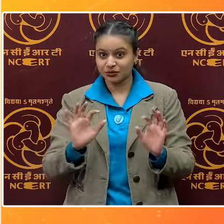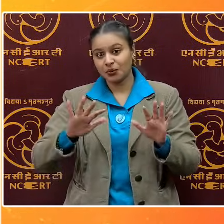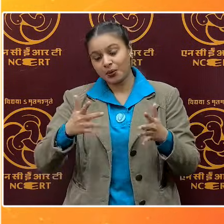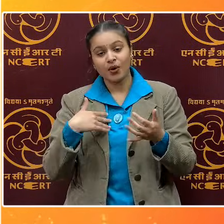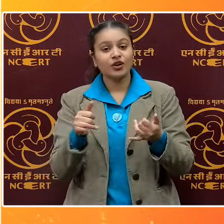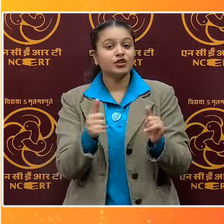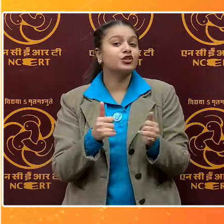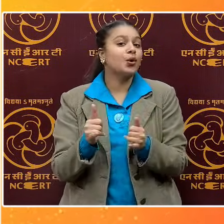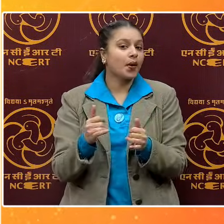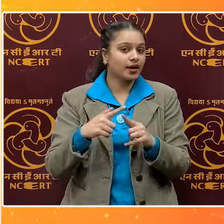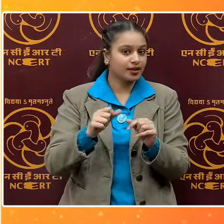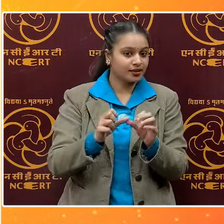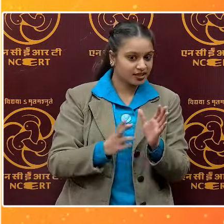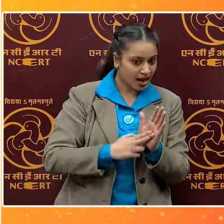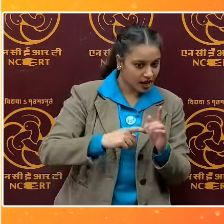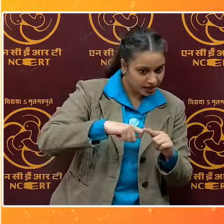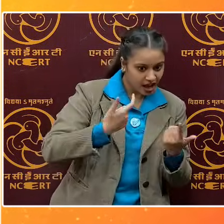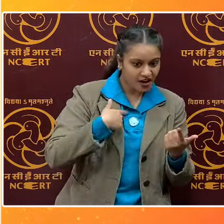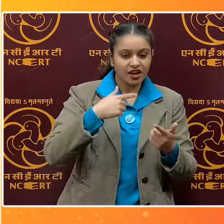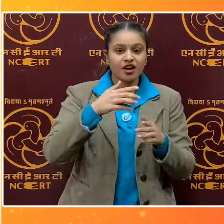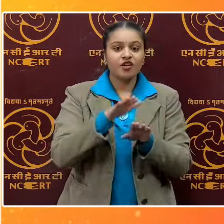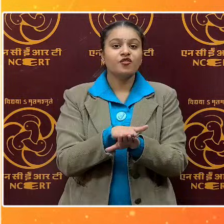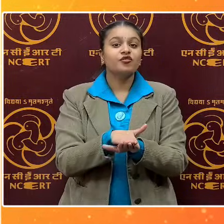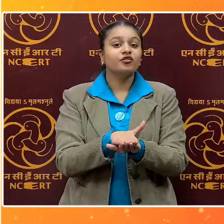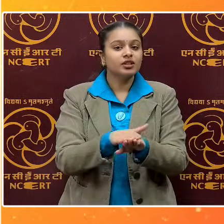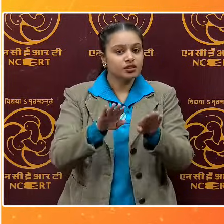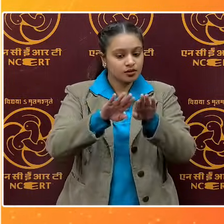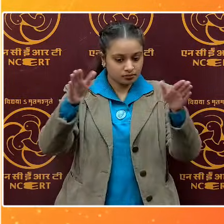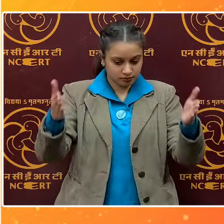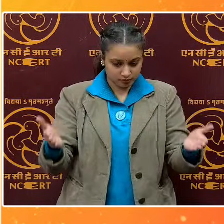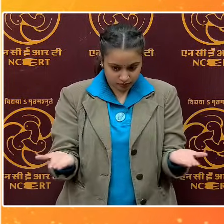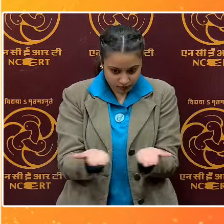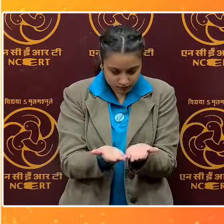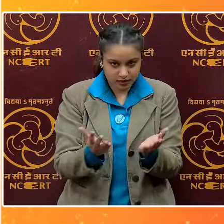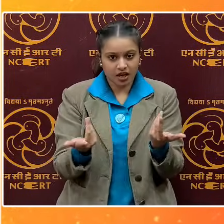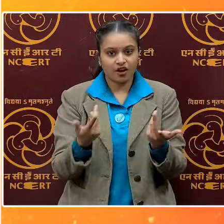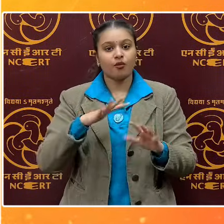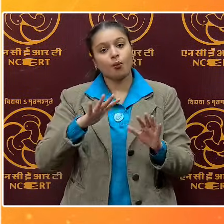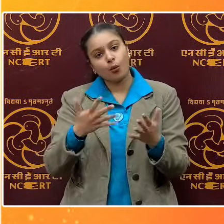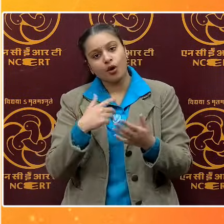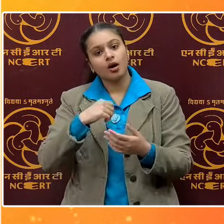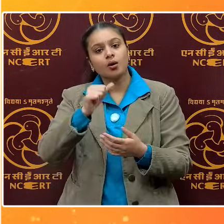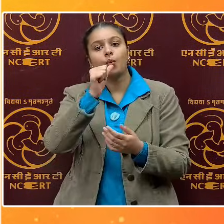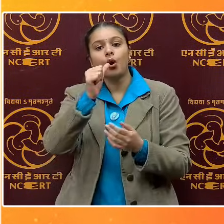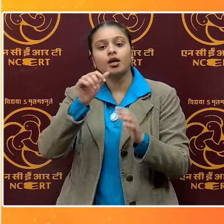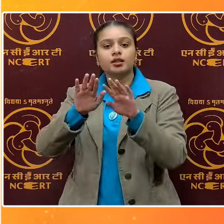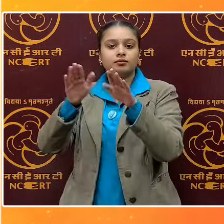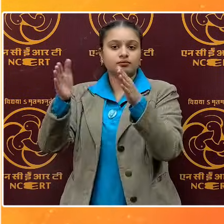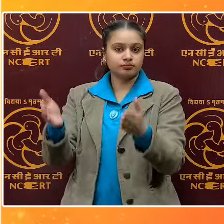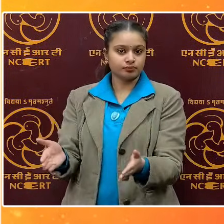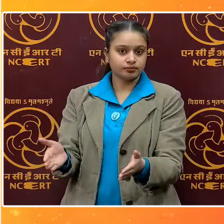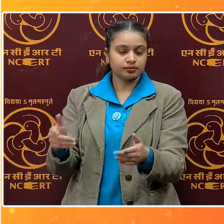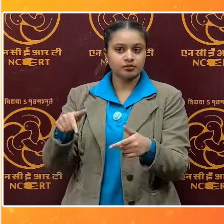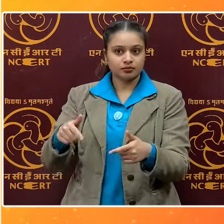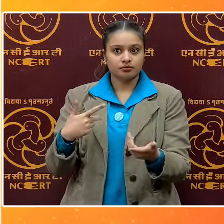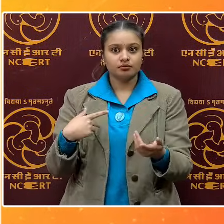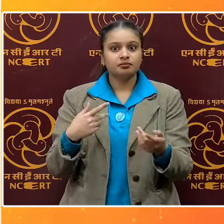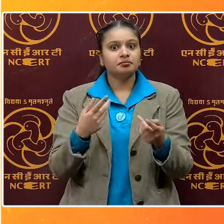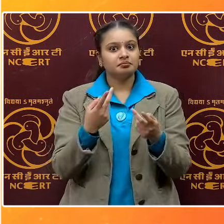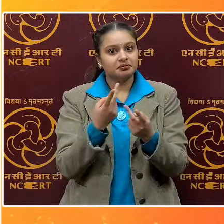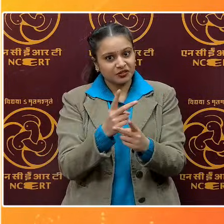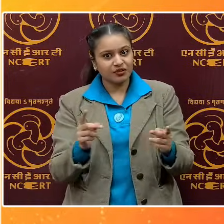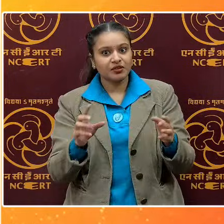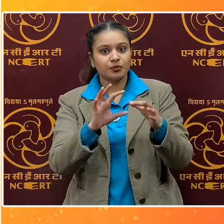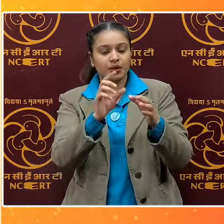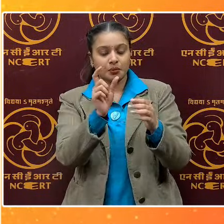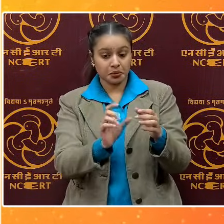tanks, there are fish tanks, and there is a water tank. There is a water tank. Means it is so much rhyming. So they